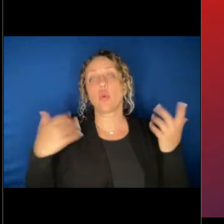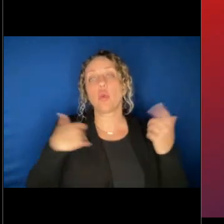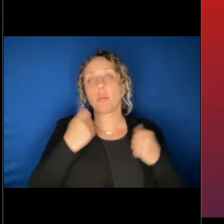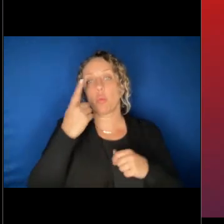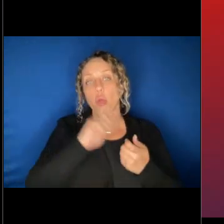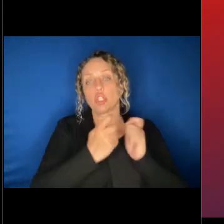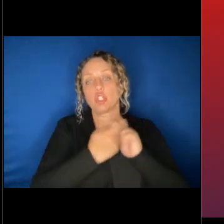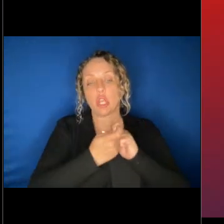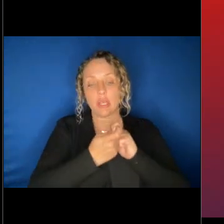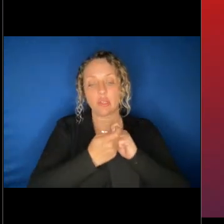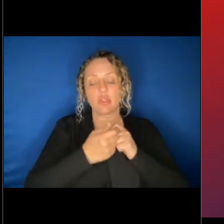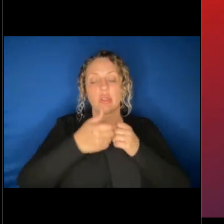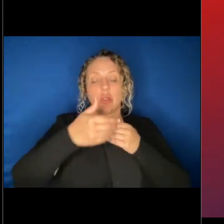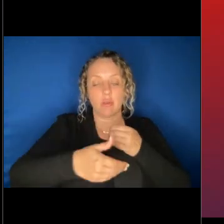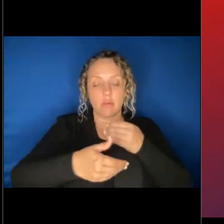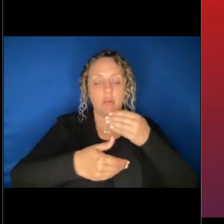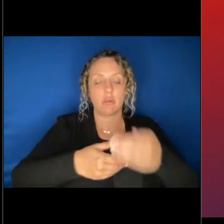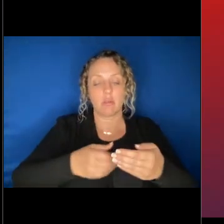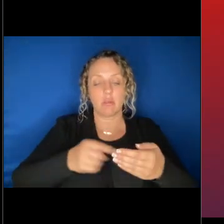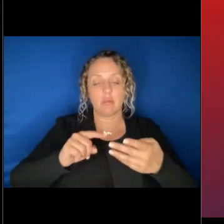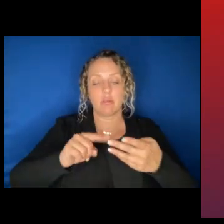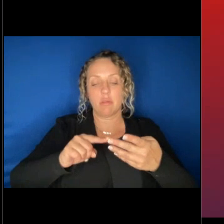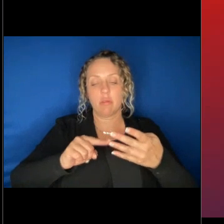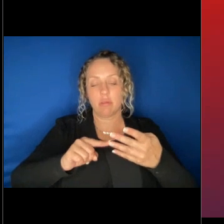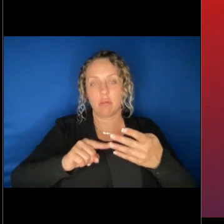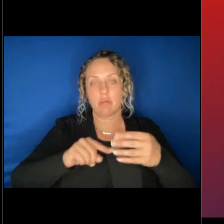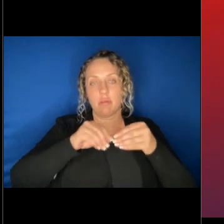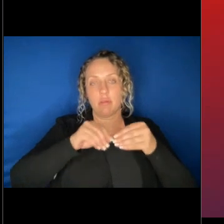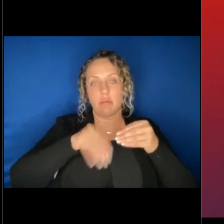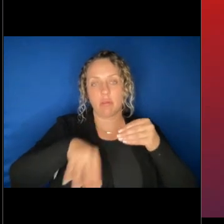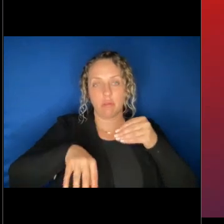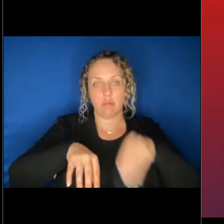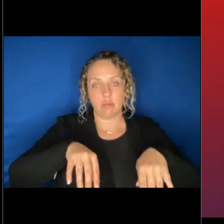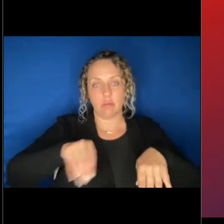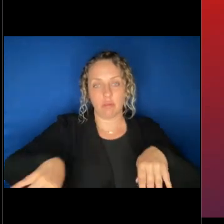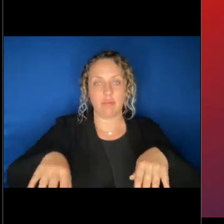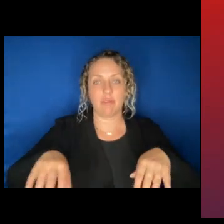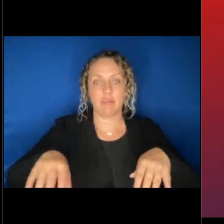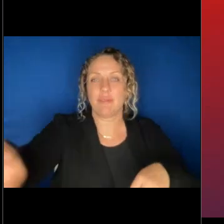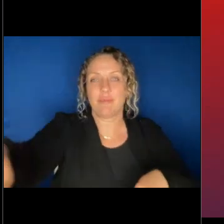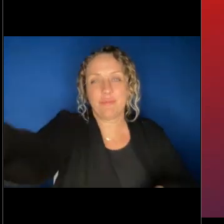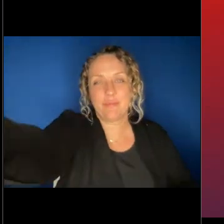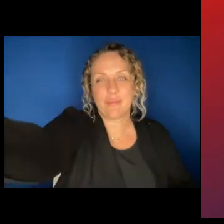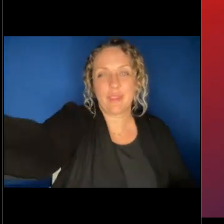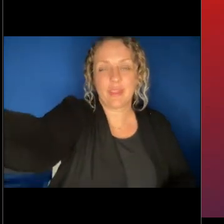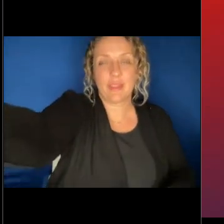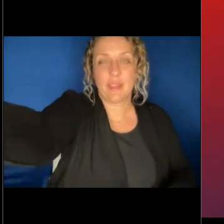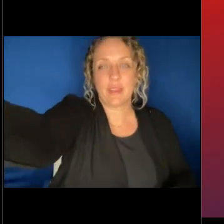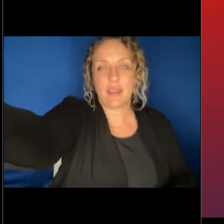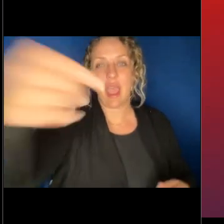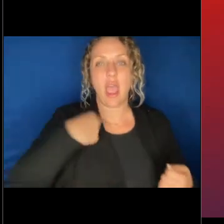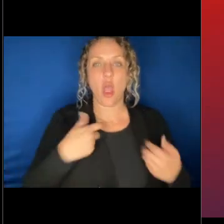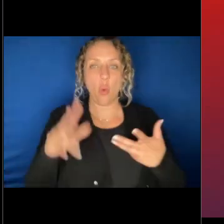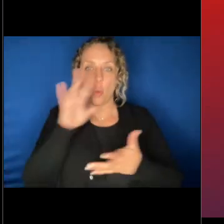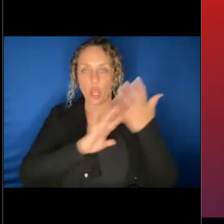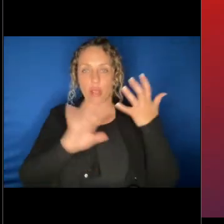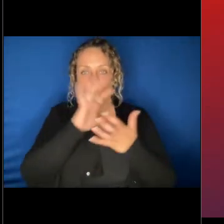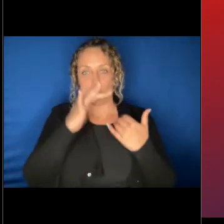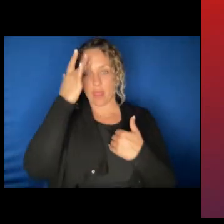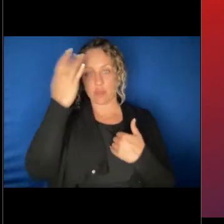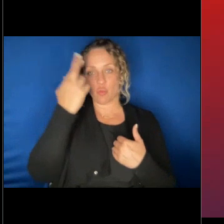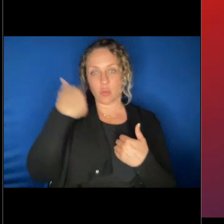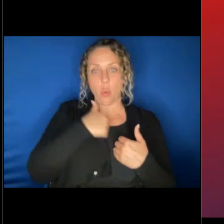after another with option 2 and 4. And the last thing I want is to create that confusion. So that is the same reasoning I had for why I